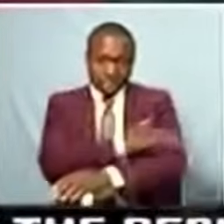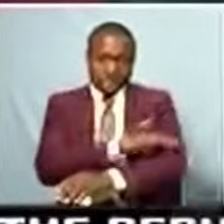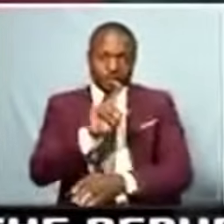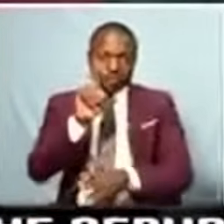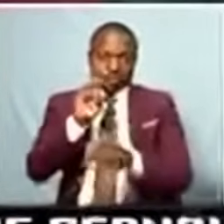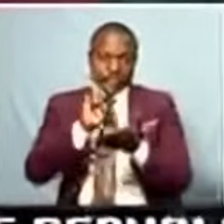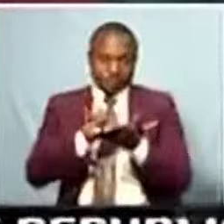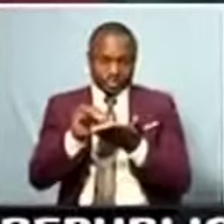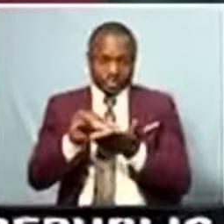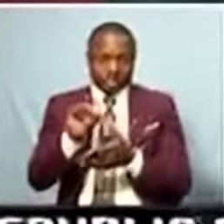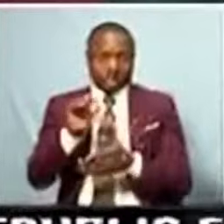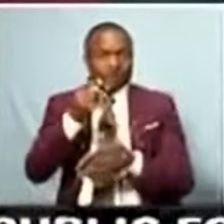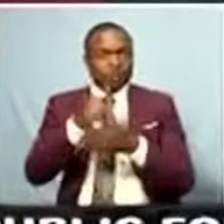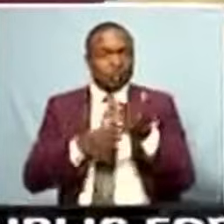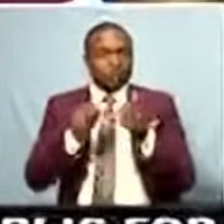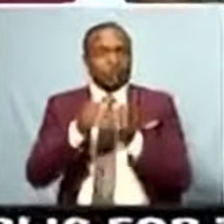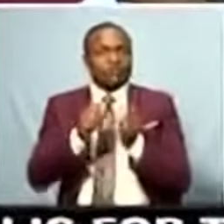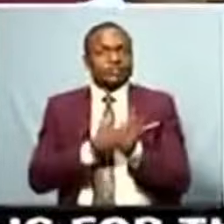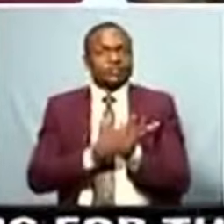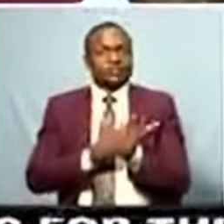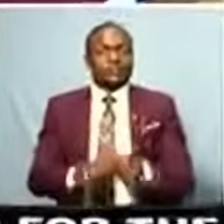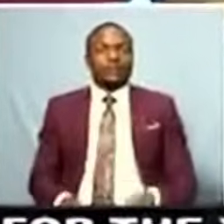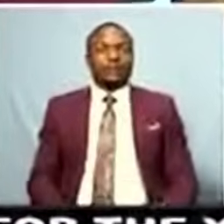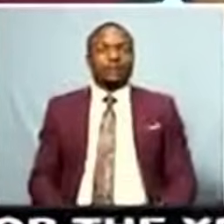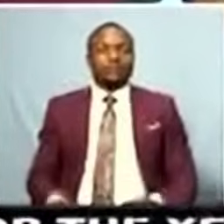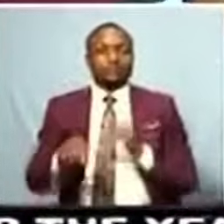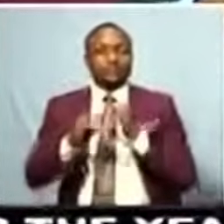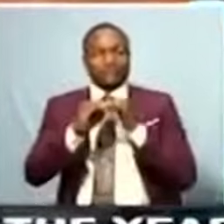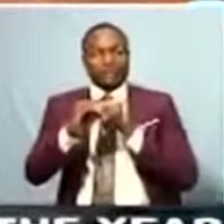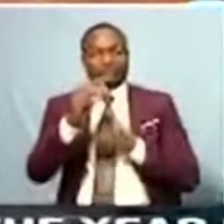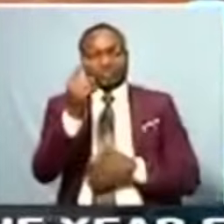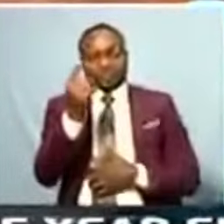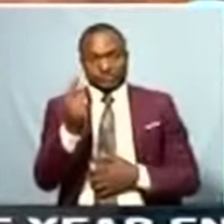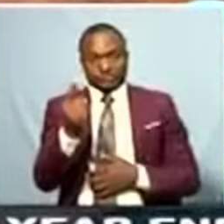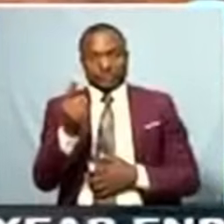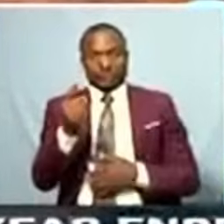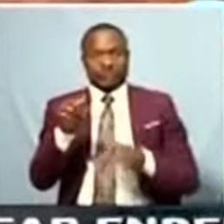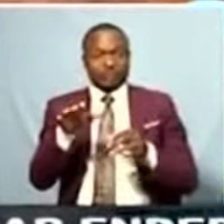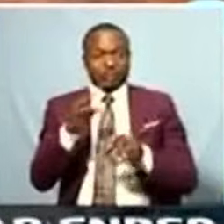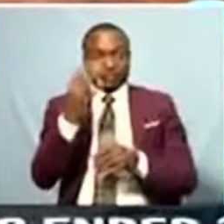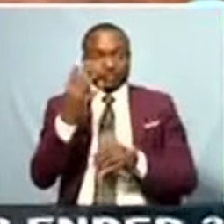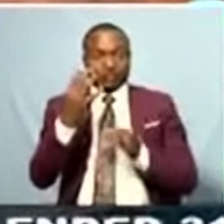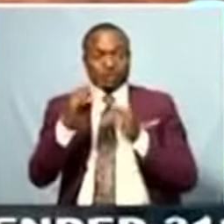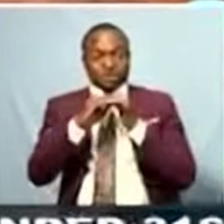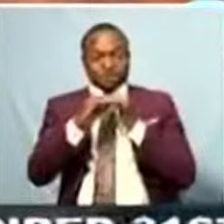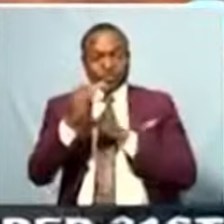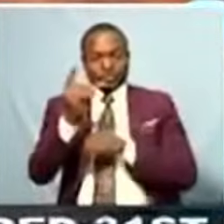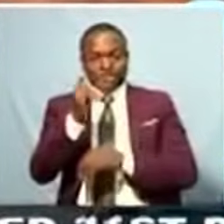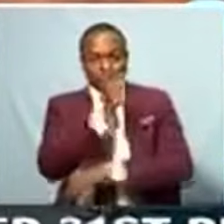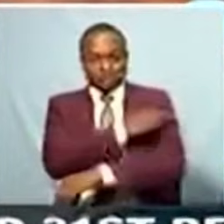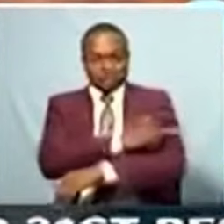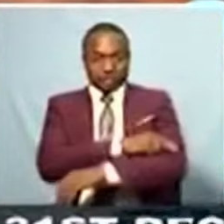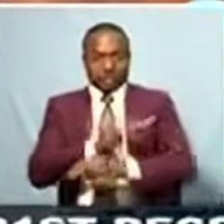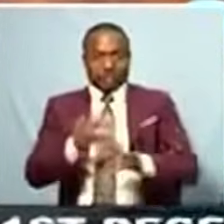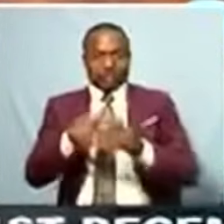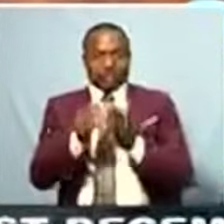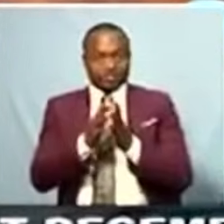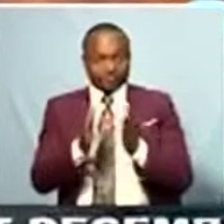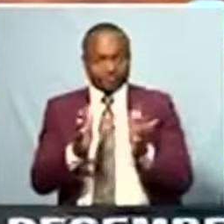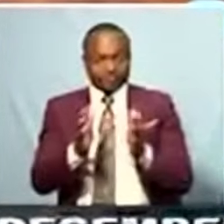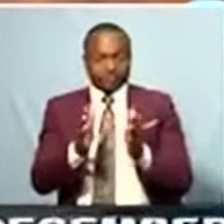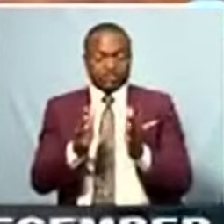million. Yes. What about the level 1? The 4 level 1, how much was each? The level 1